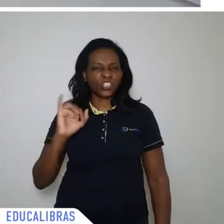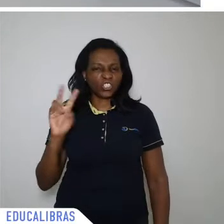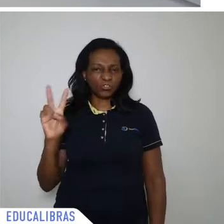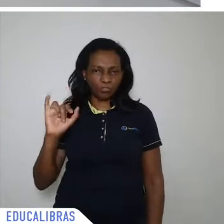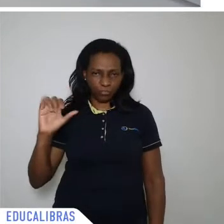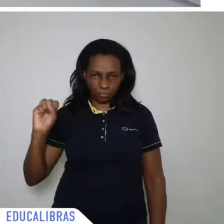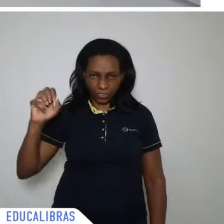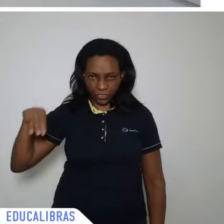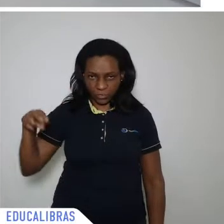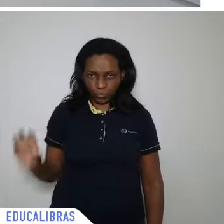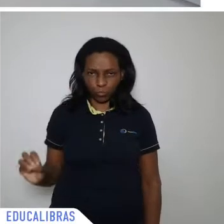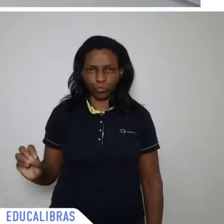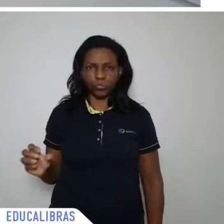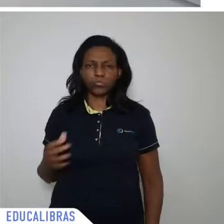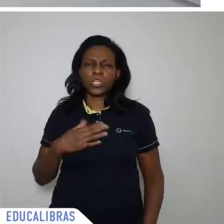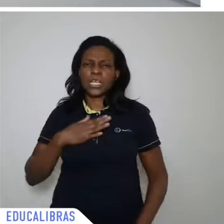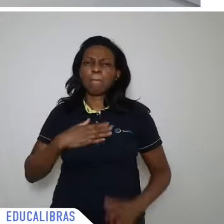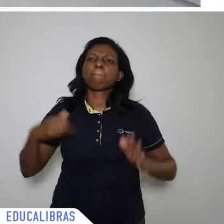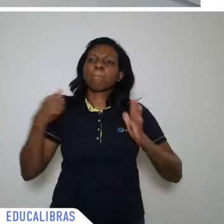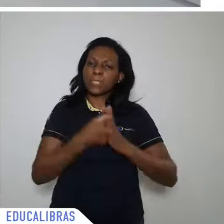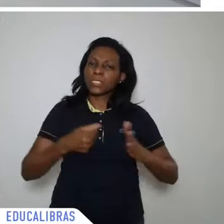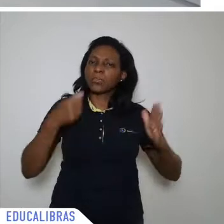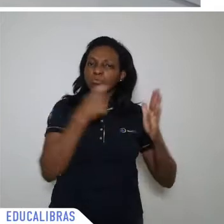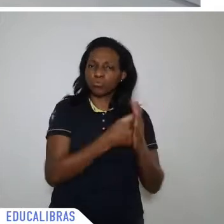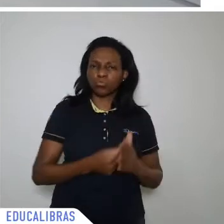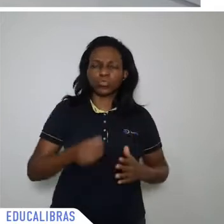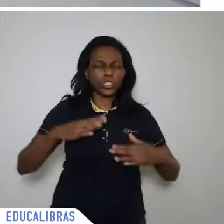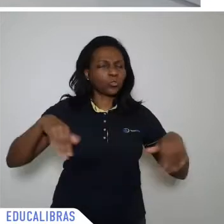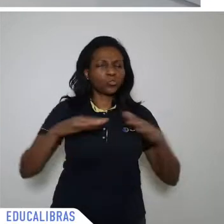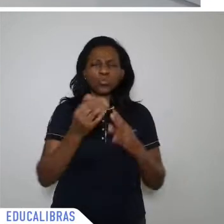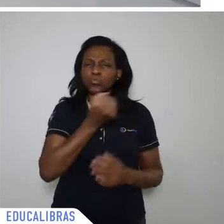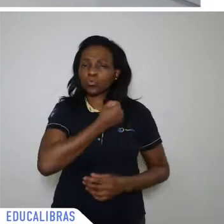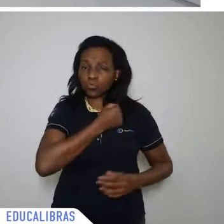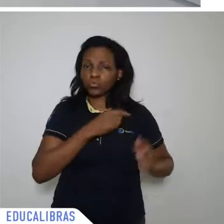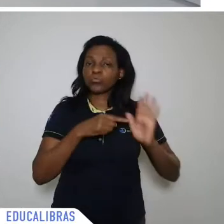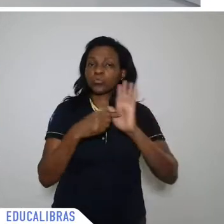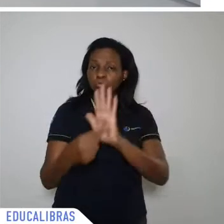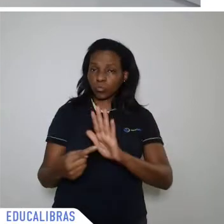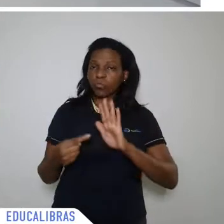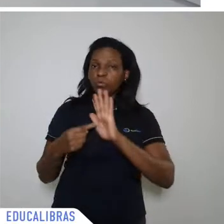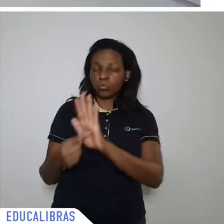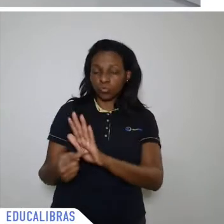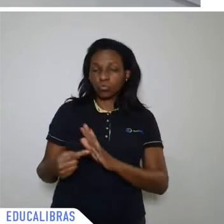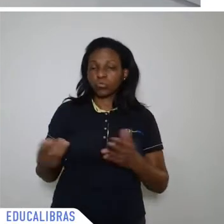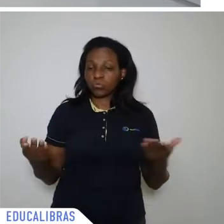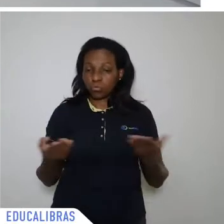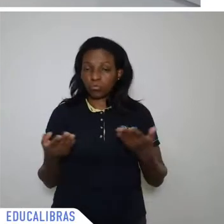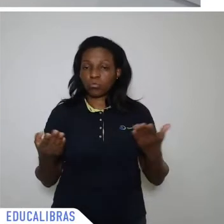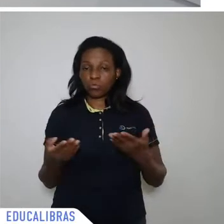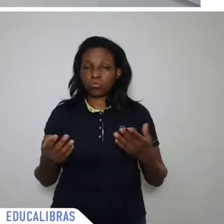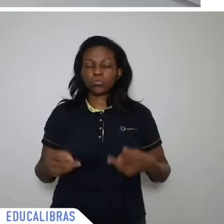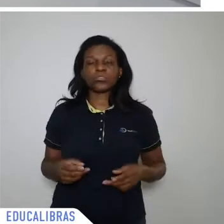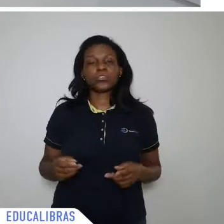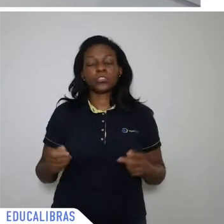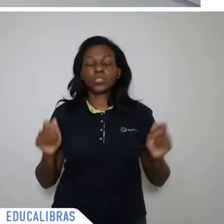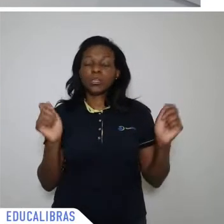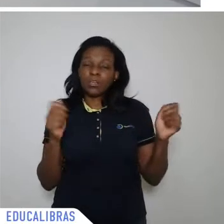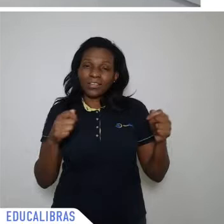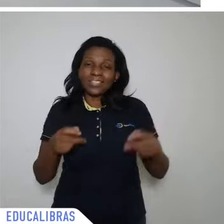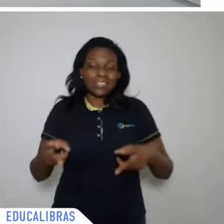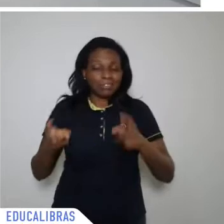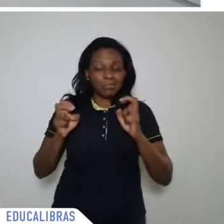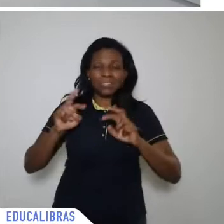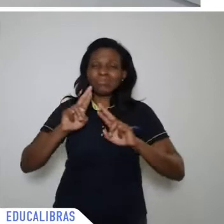activism and my struggle. All of the data that have been presented in this panel show